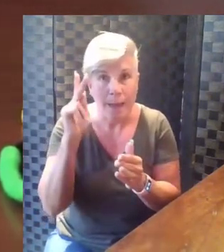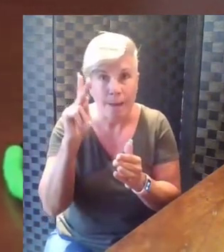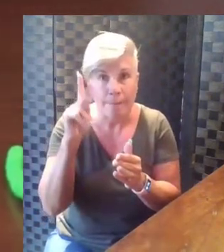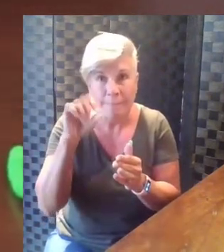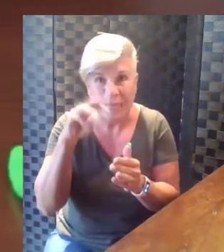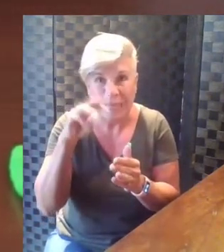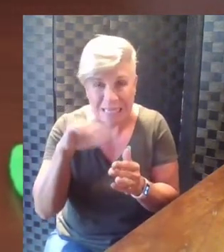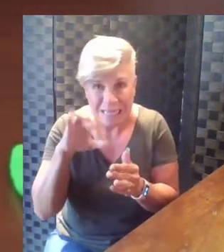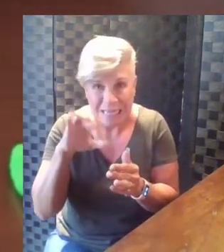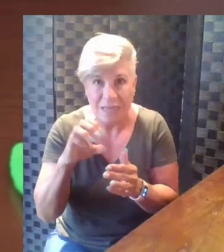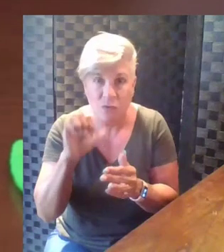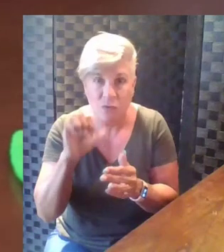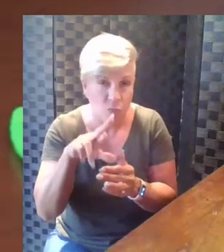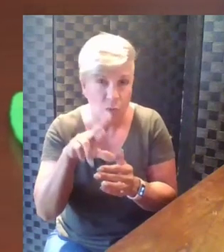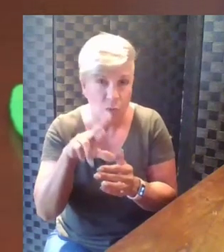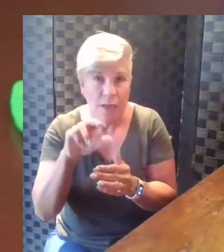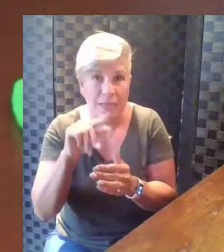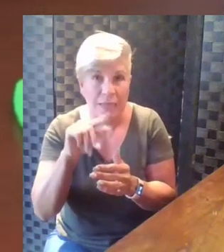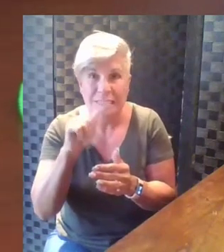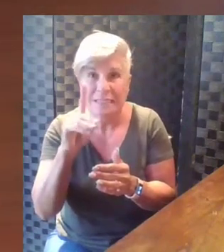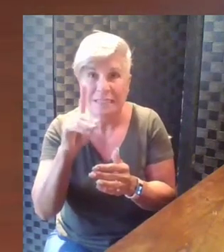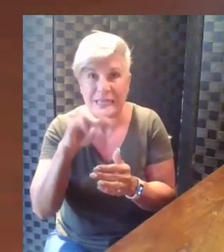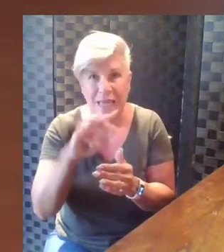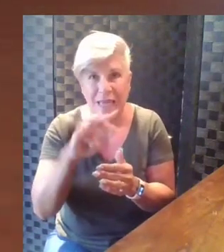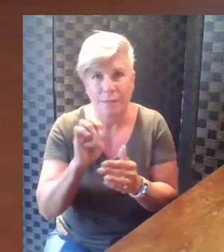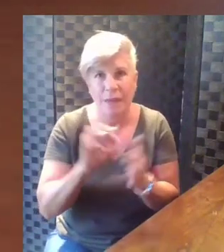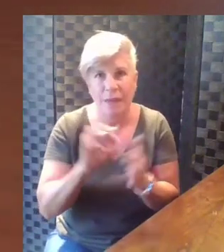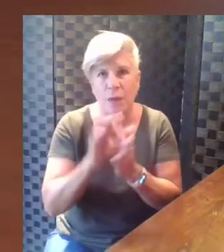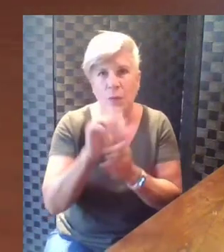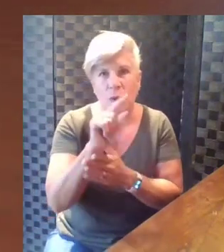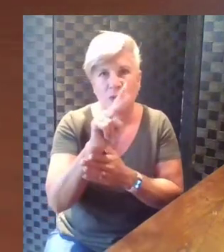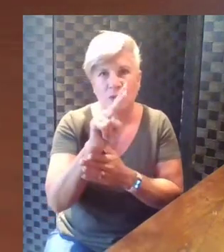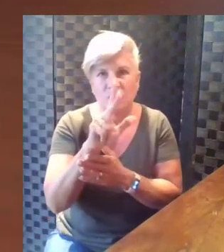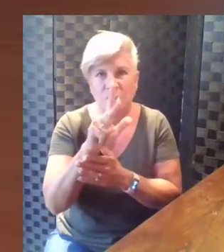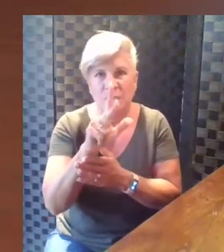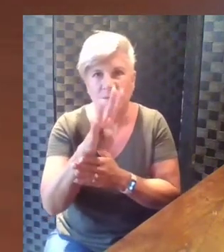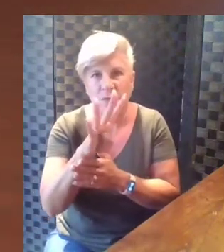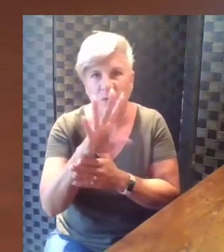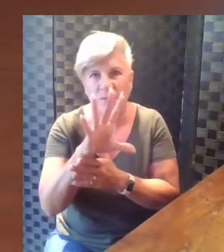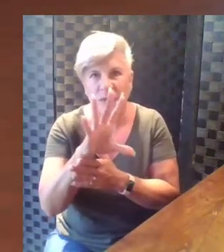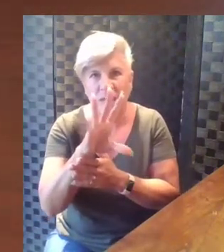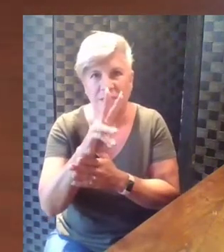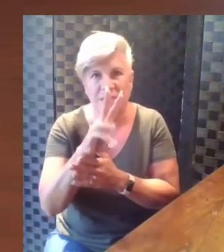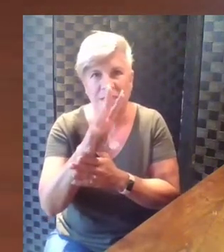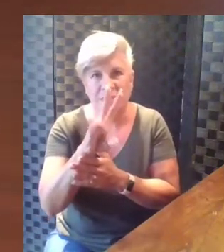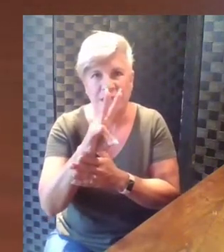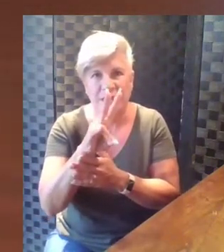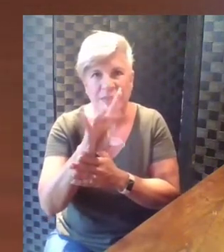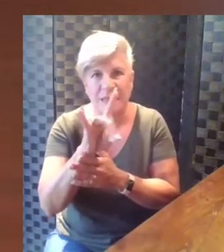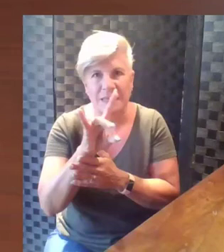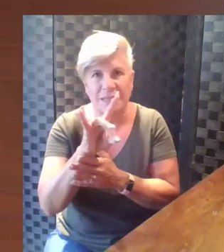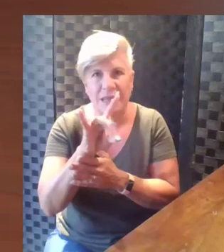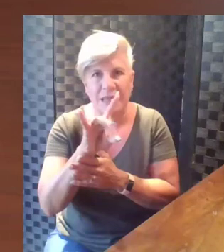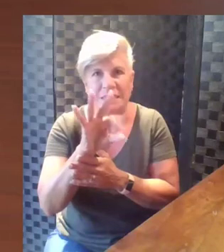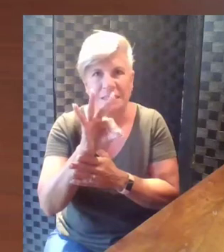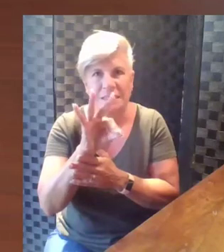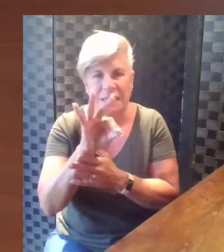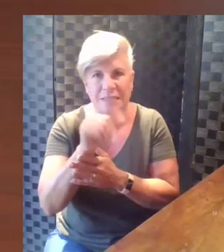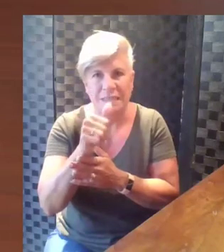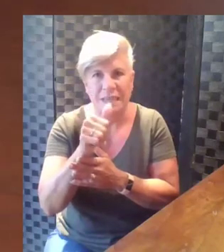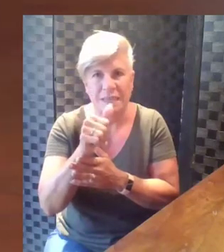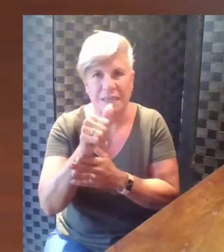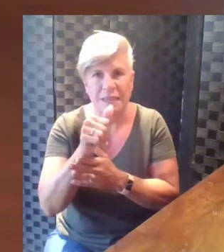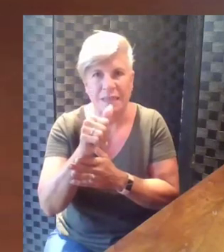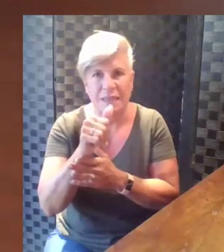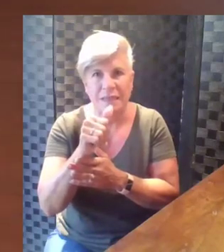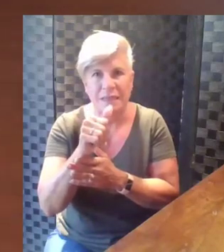means, but here I would count 1, 2, 3, 4, 5, 6, 7, 8, 9,